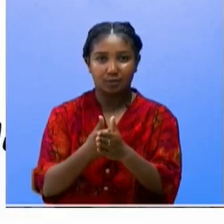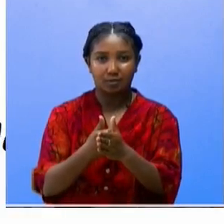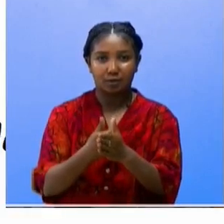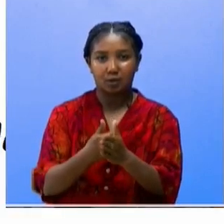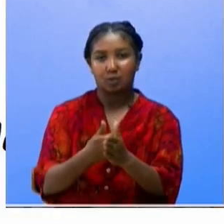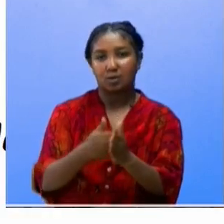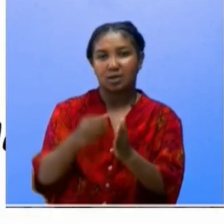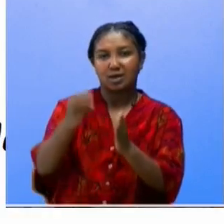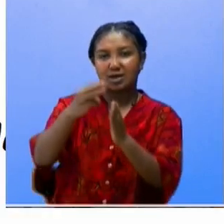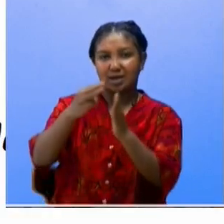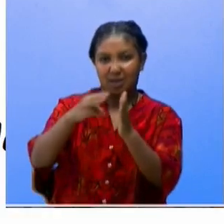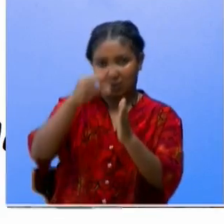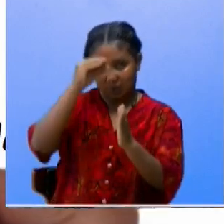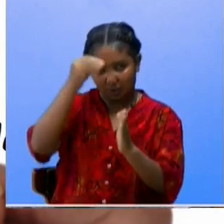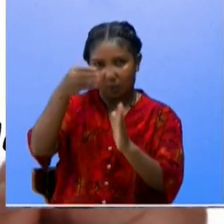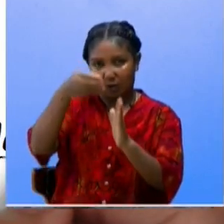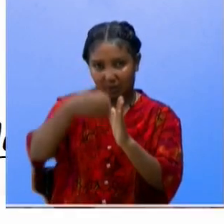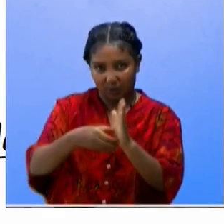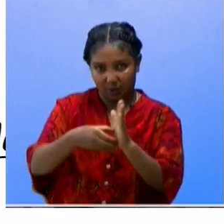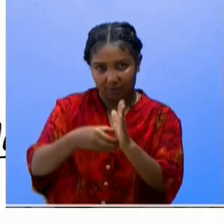curriculum.